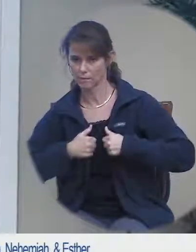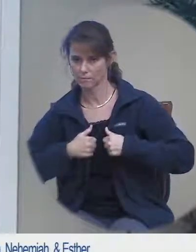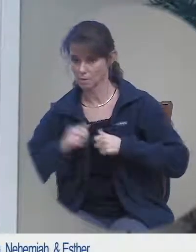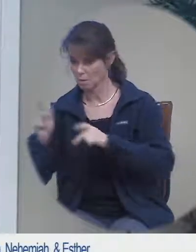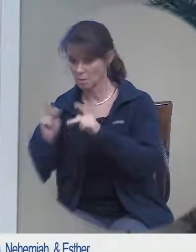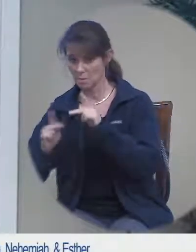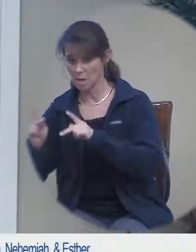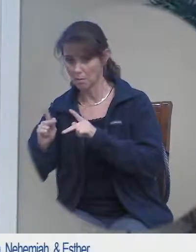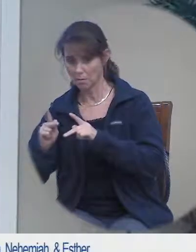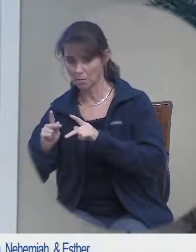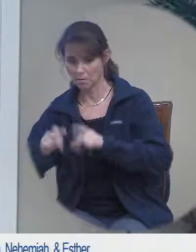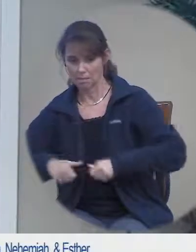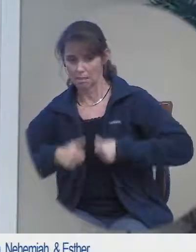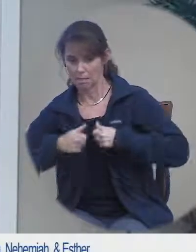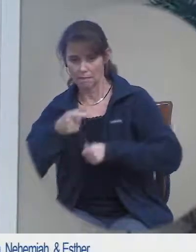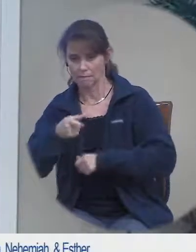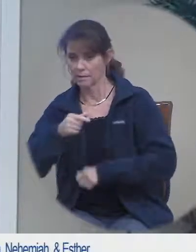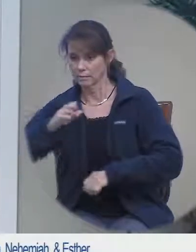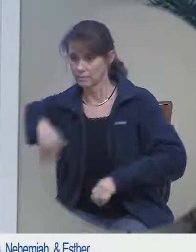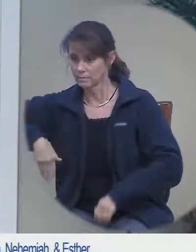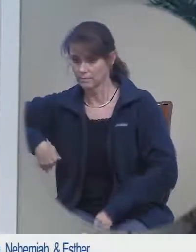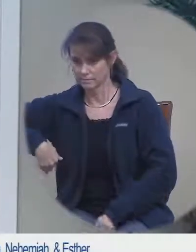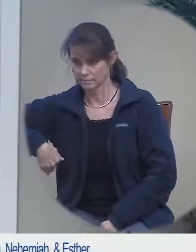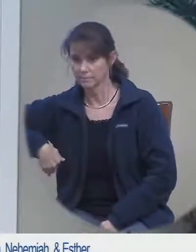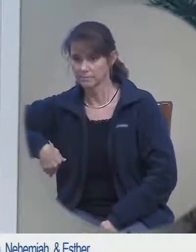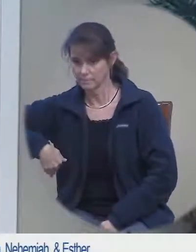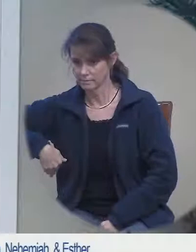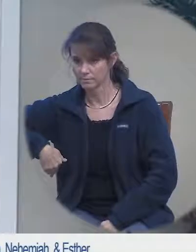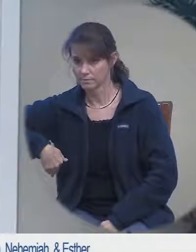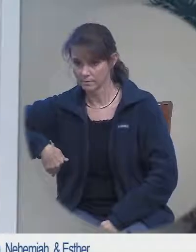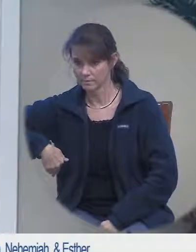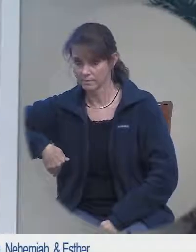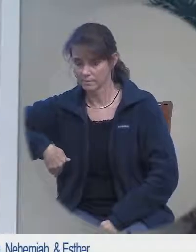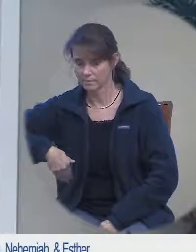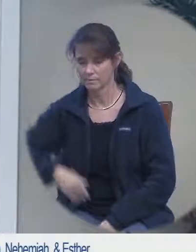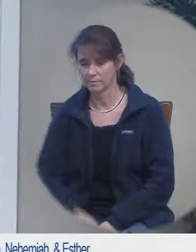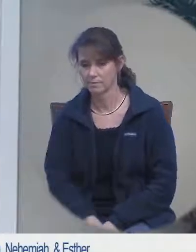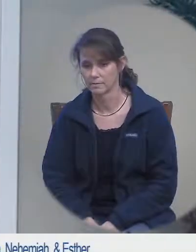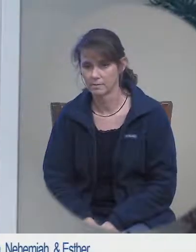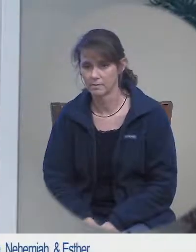11. And that also kind of gives us a big framework, of